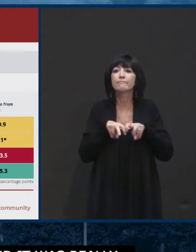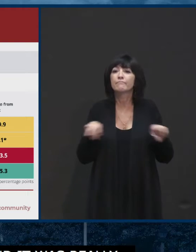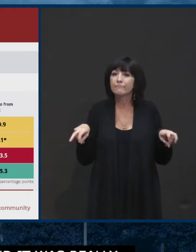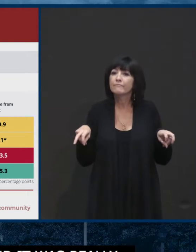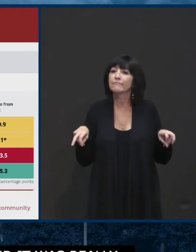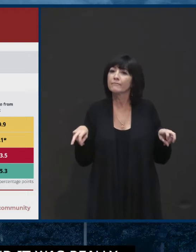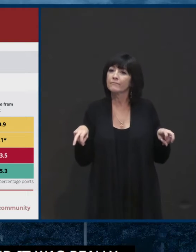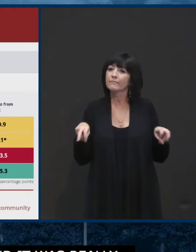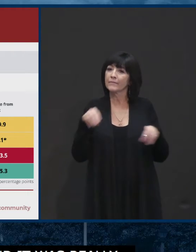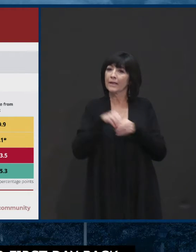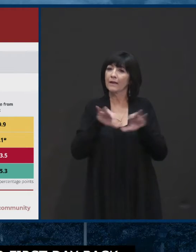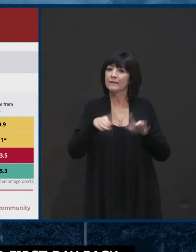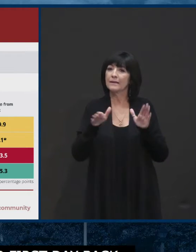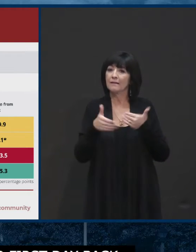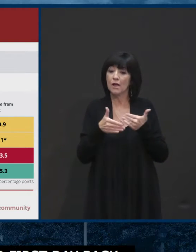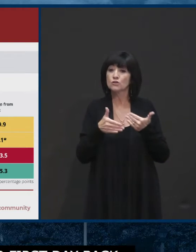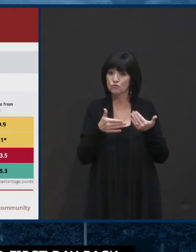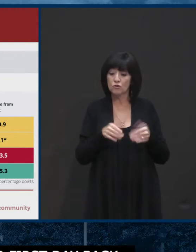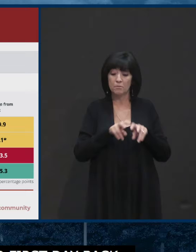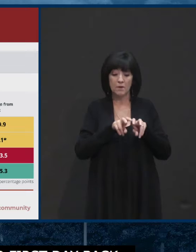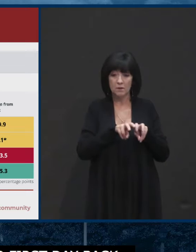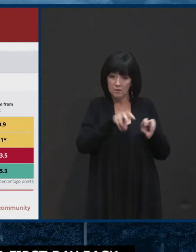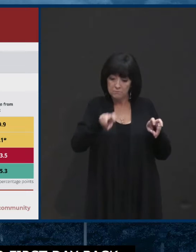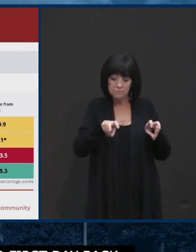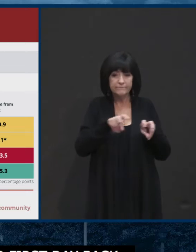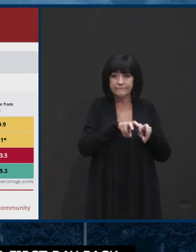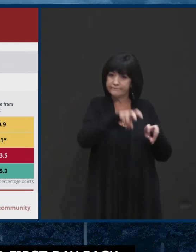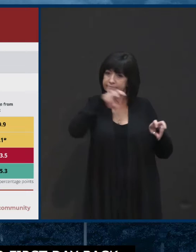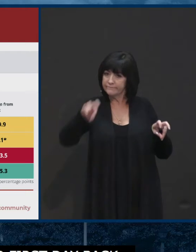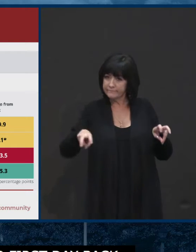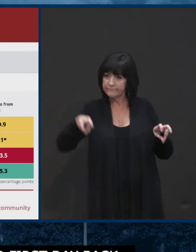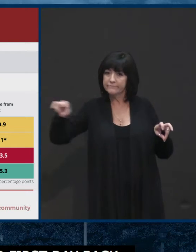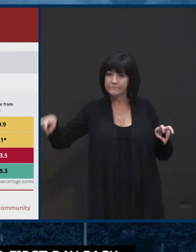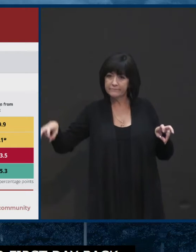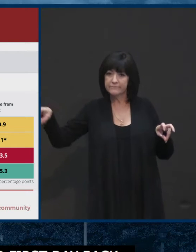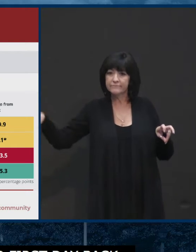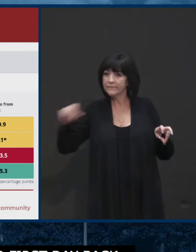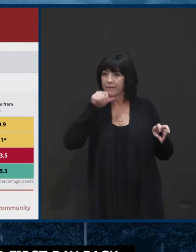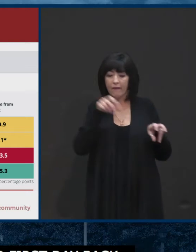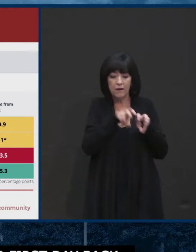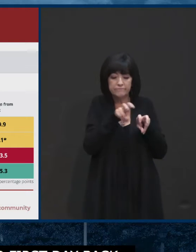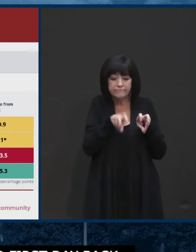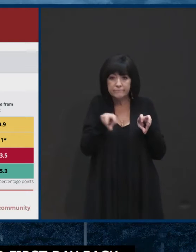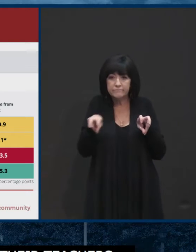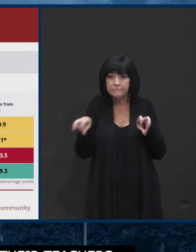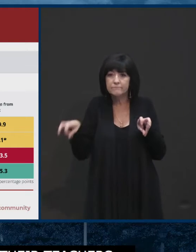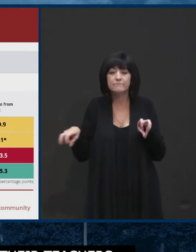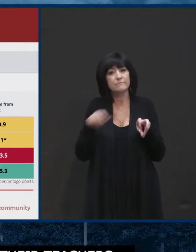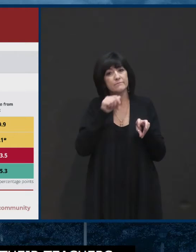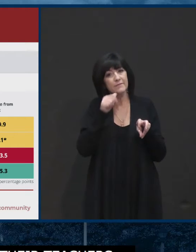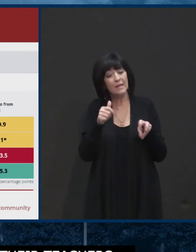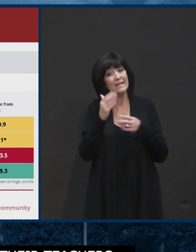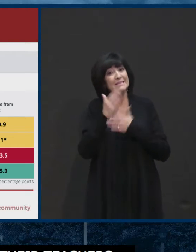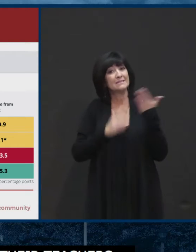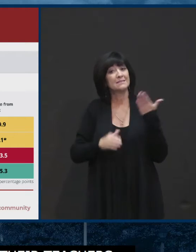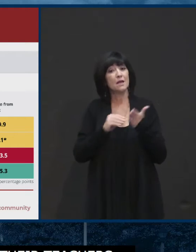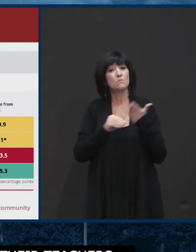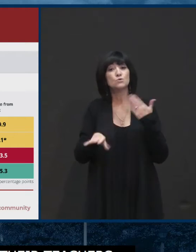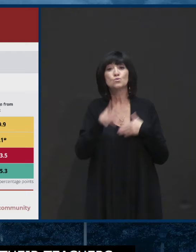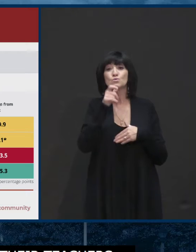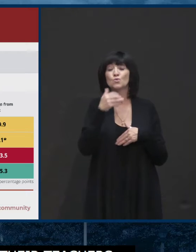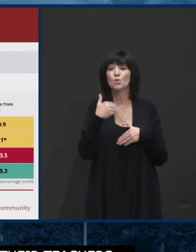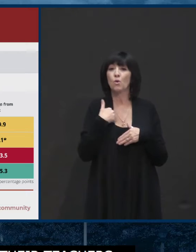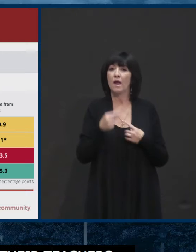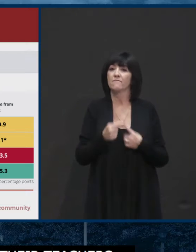what we know is those children and the elementary school children and those with special learning challenges probably need to be in schools